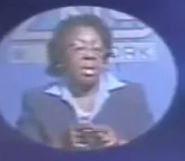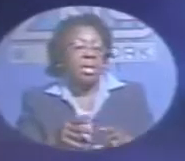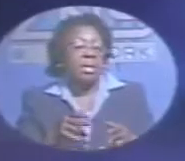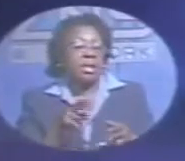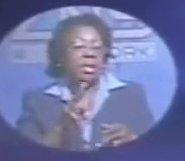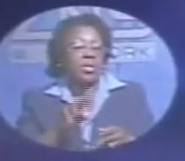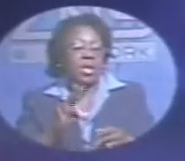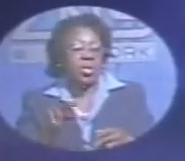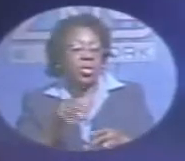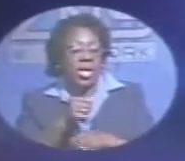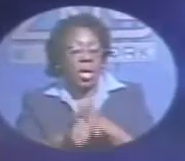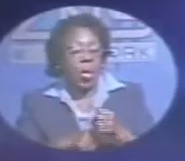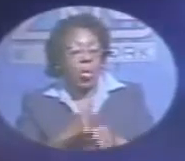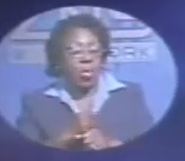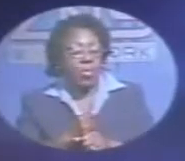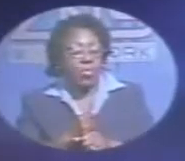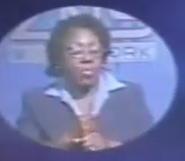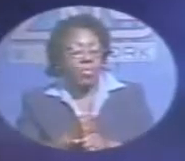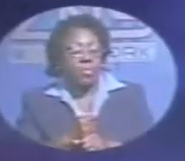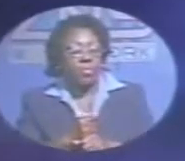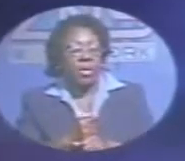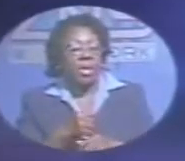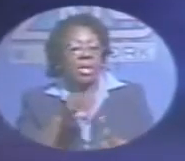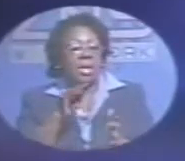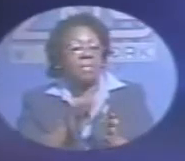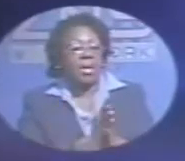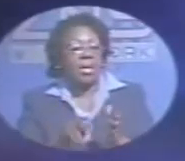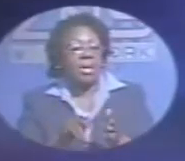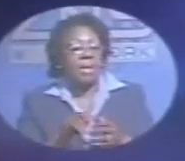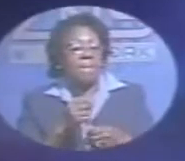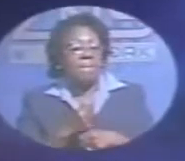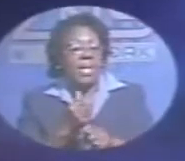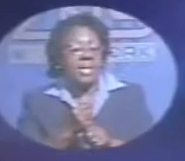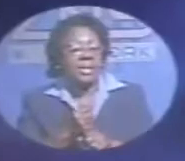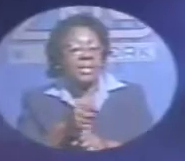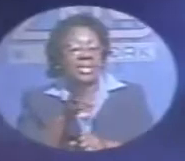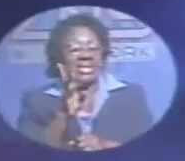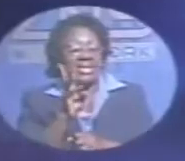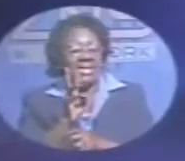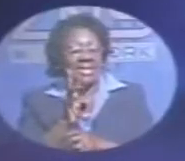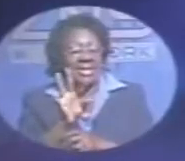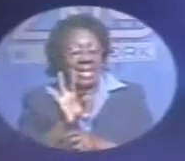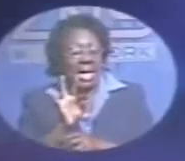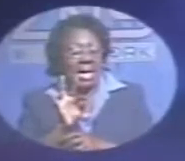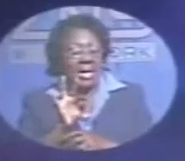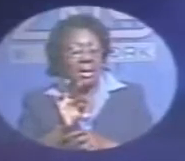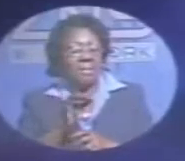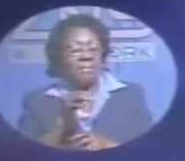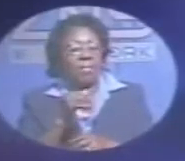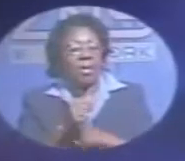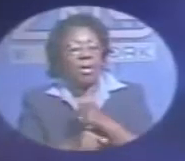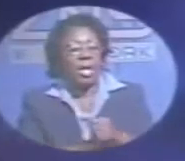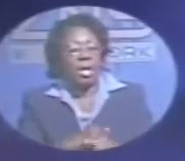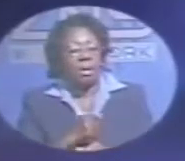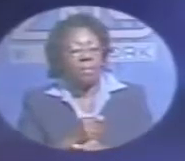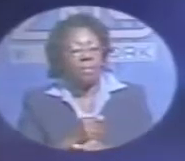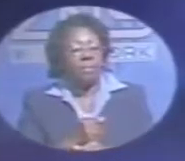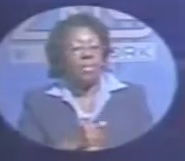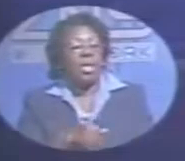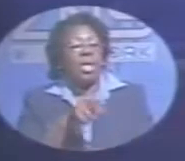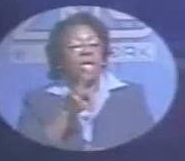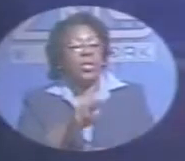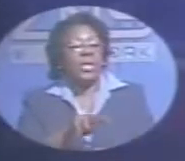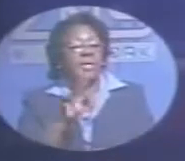relative in connection with the incident. Now, that murder marks the country's 69th this year. And a